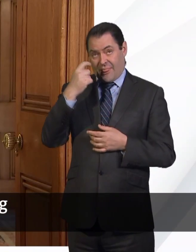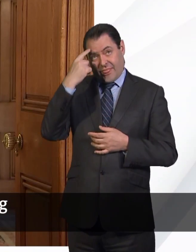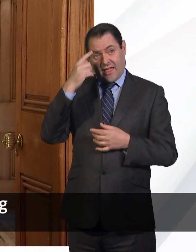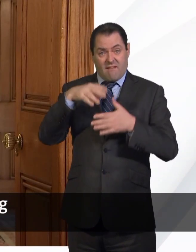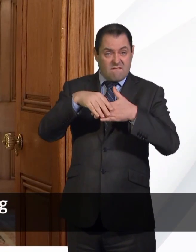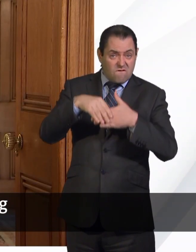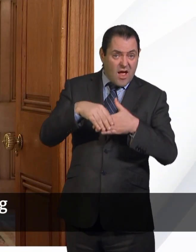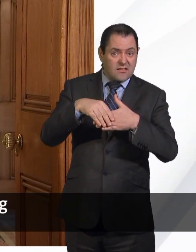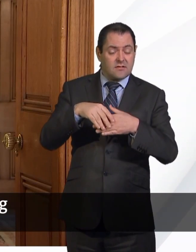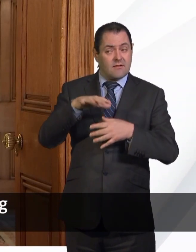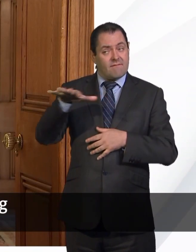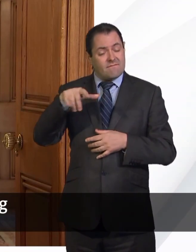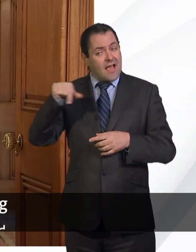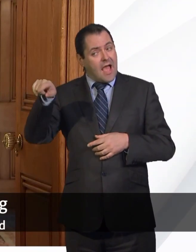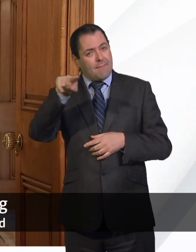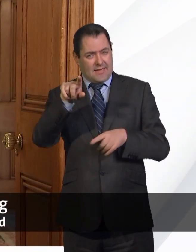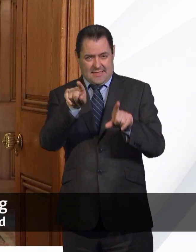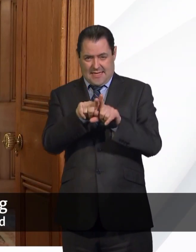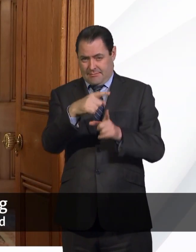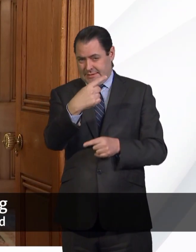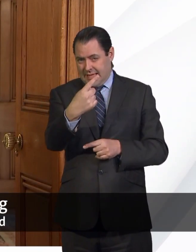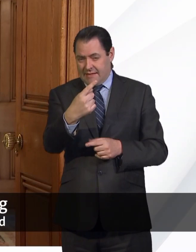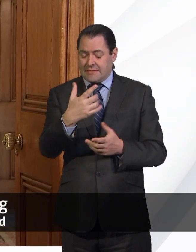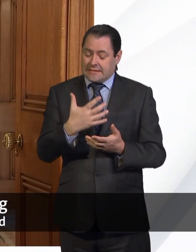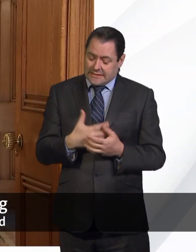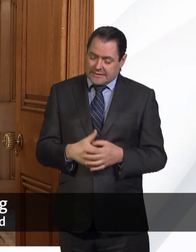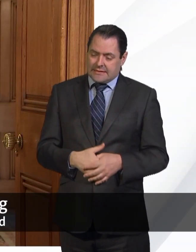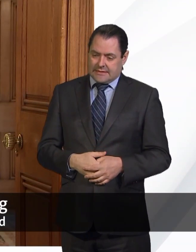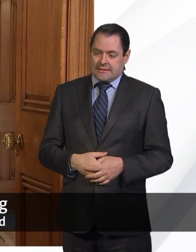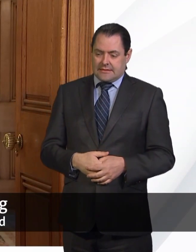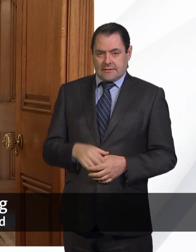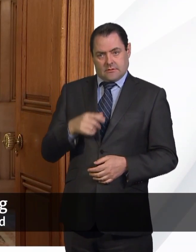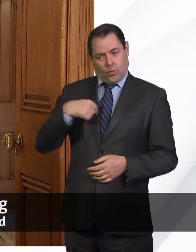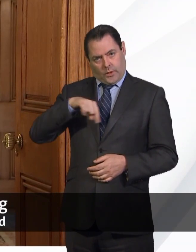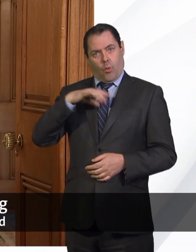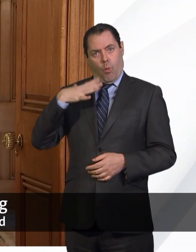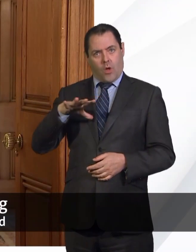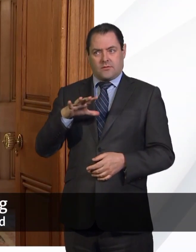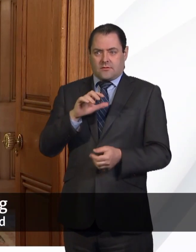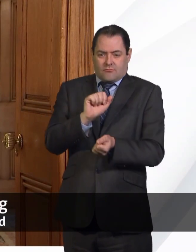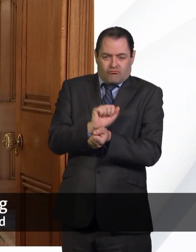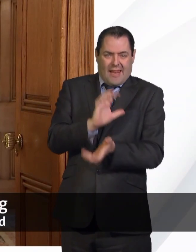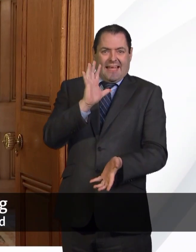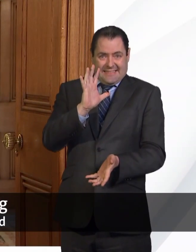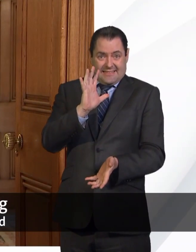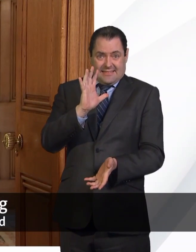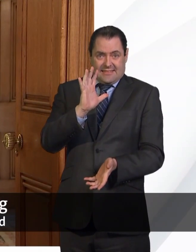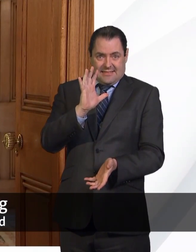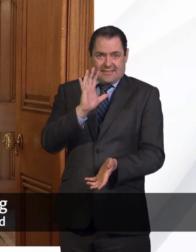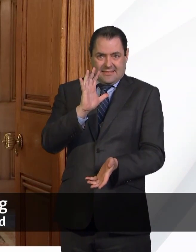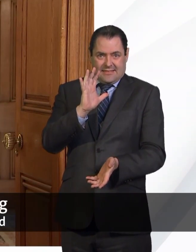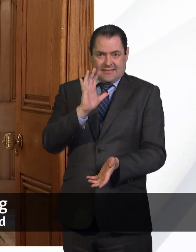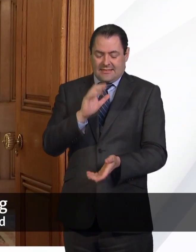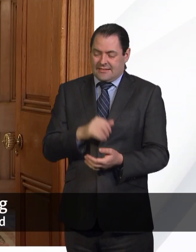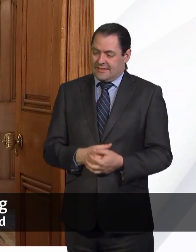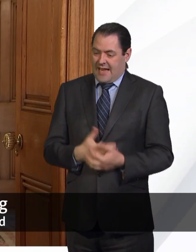or relatives who are in the same position. Jay, we want to release you from your captivity,